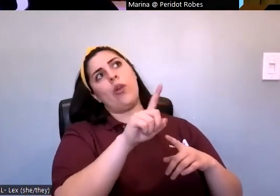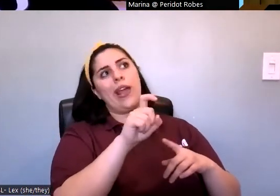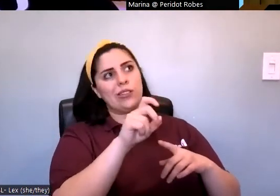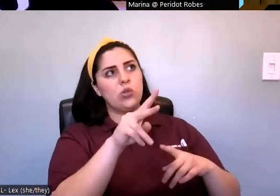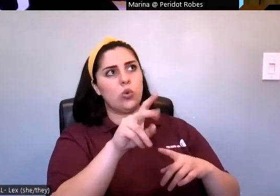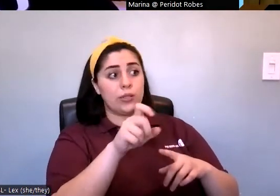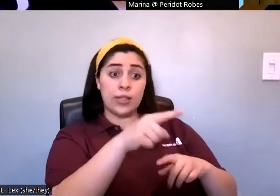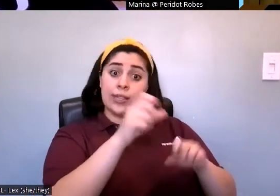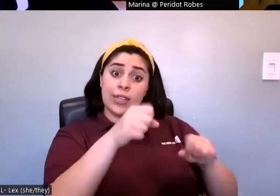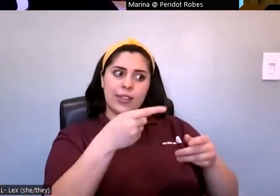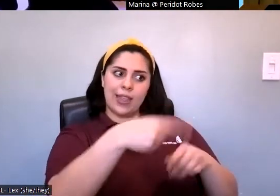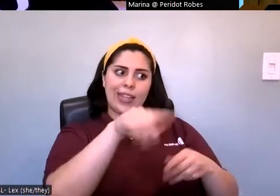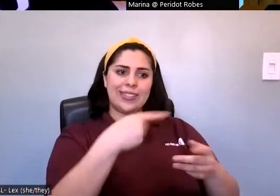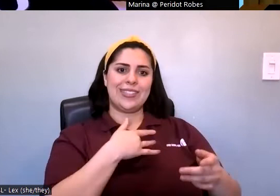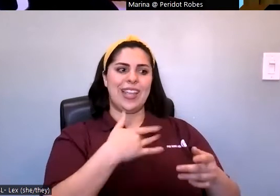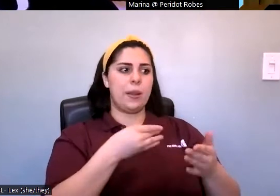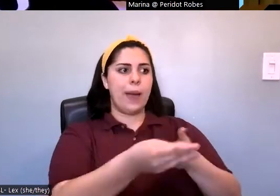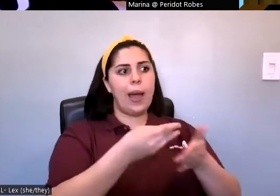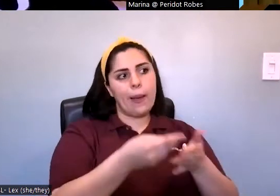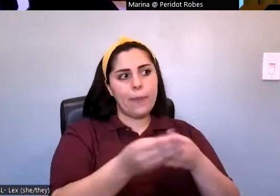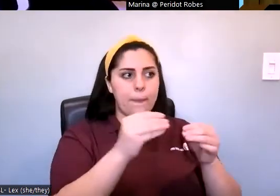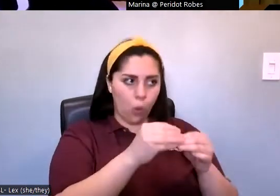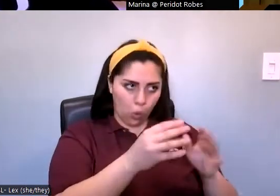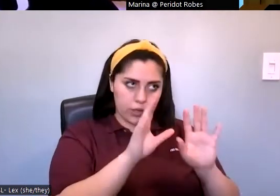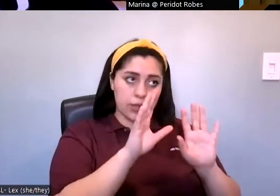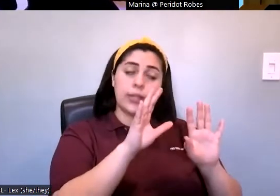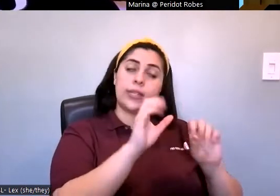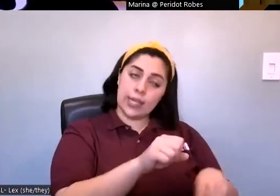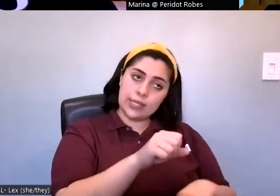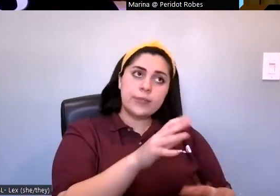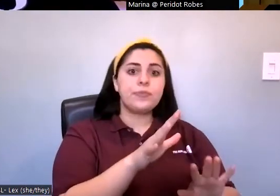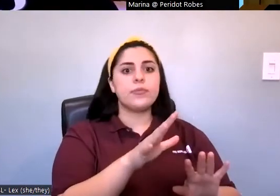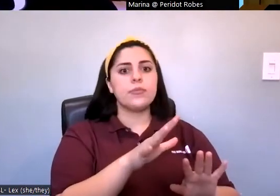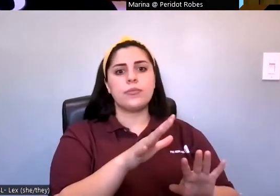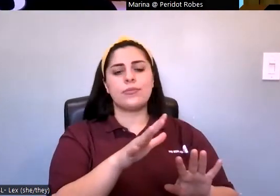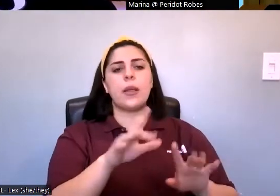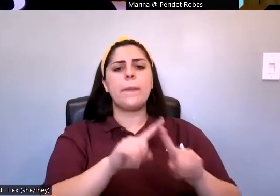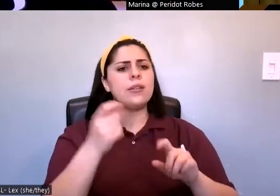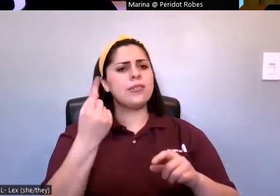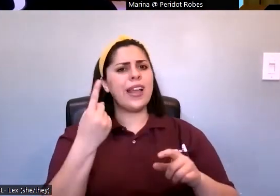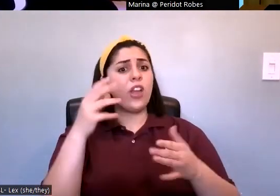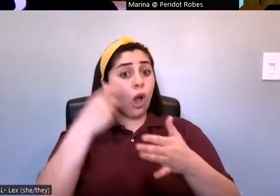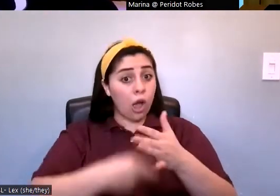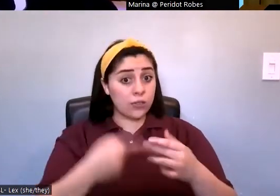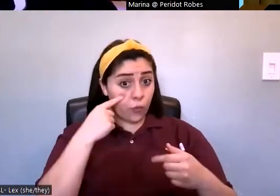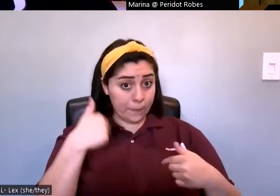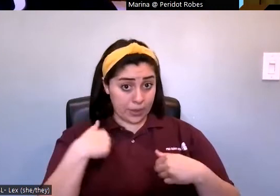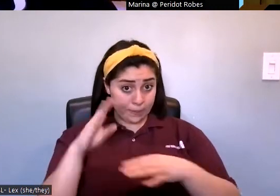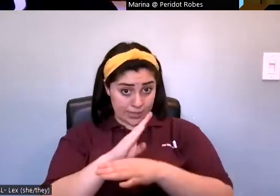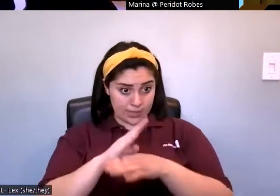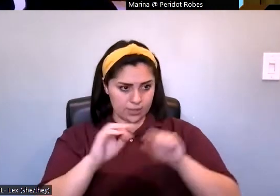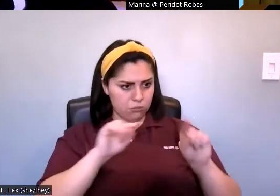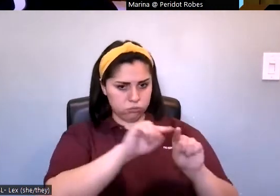of ways. You know, it's more labor to do that stuff. It doesn't cost me any differently, though. I mean, I pay